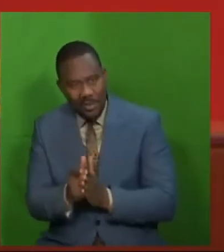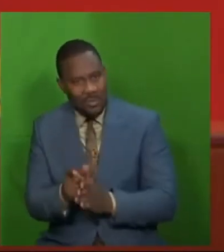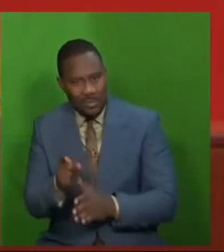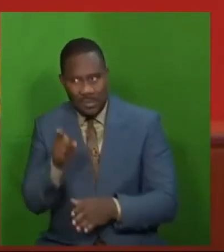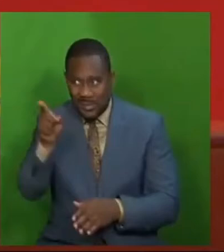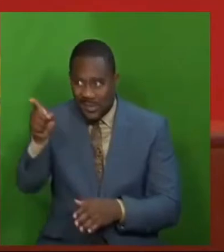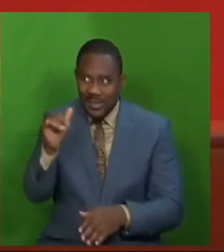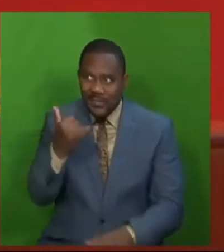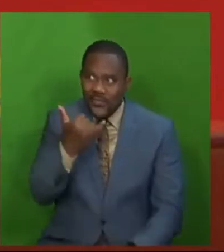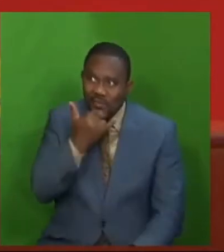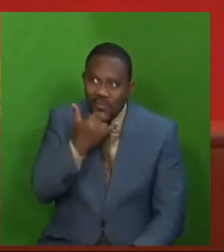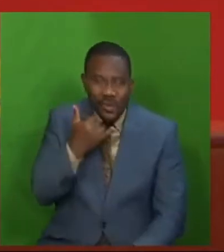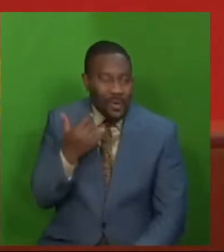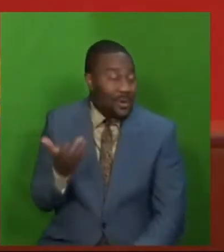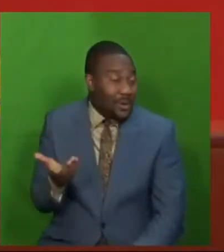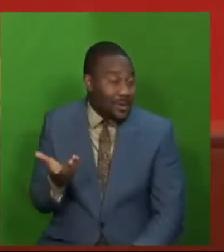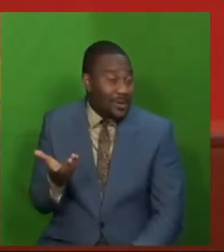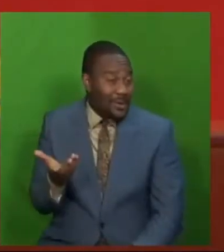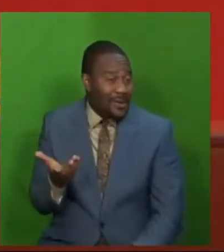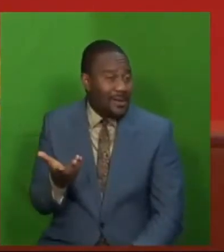you link it to the debate.